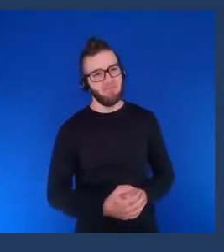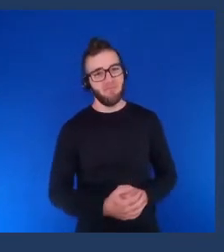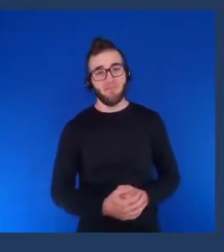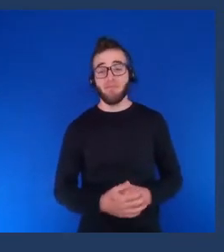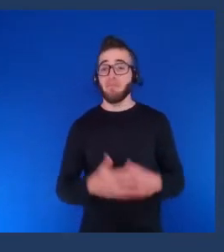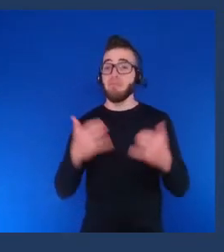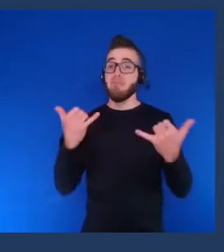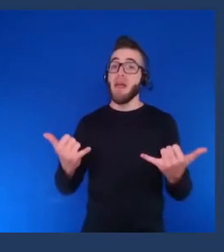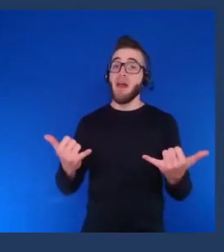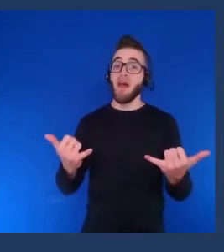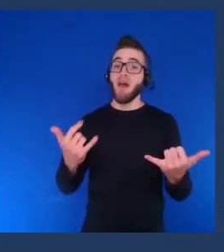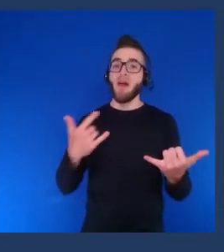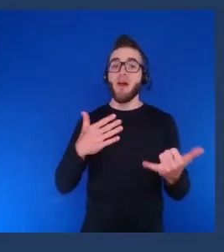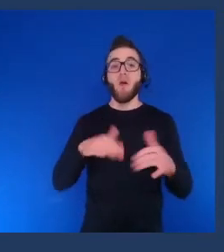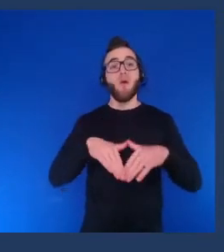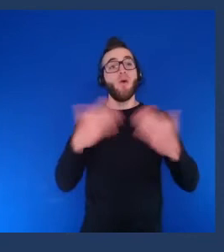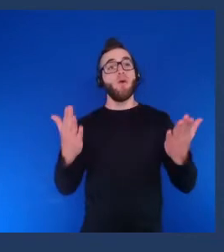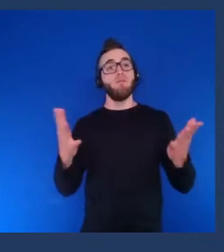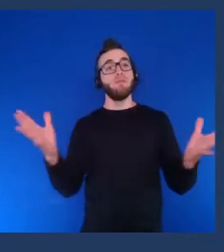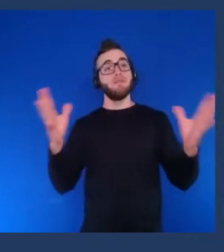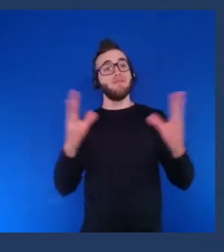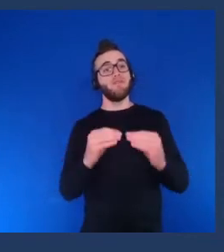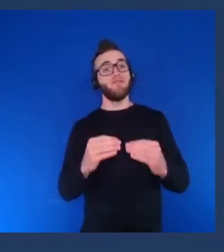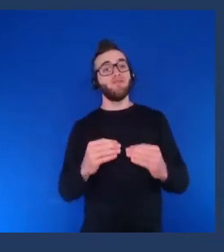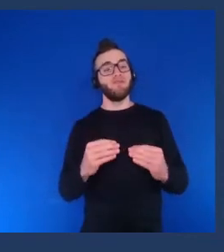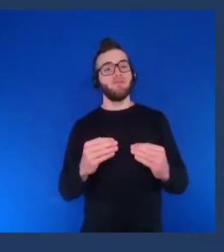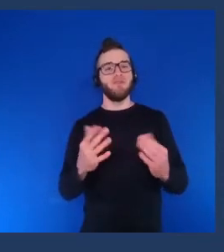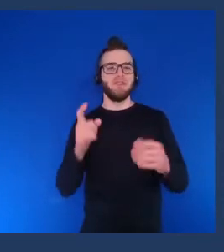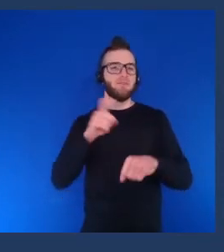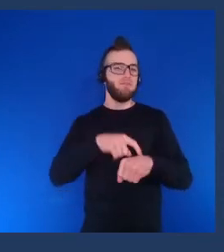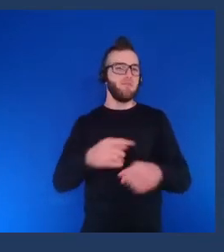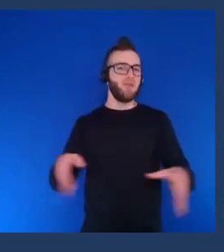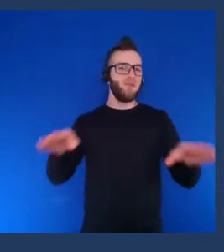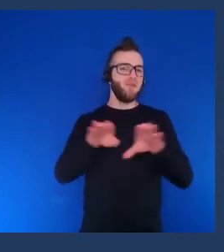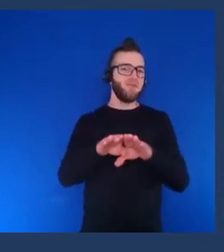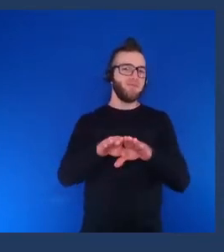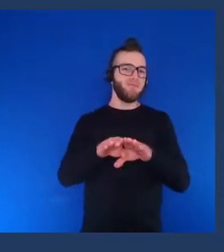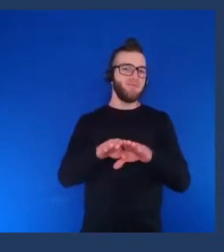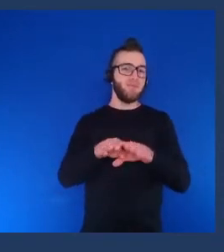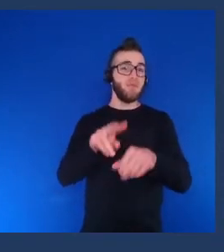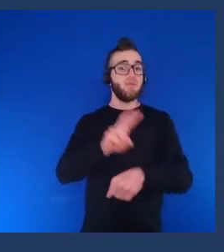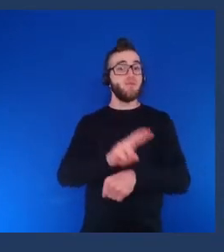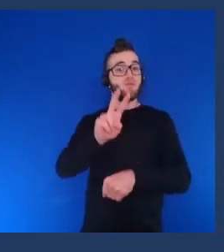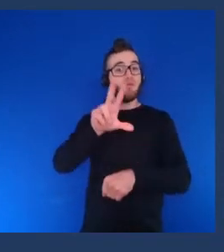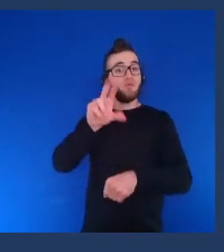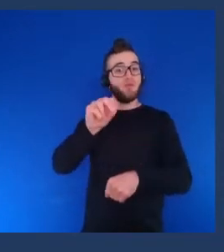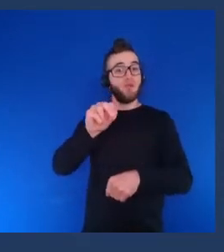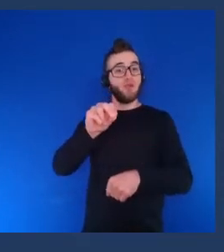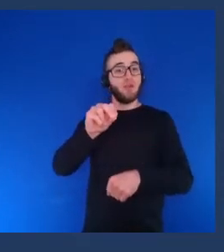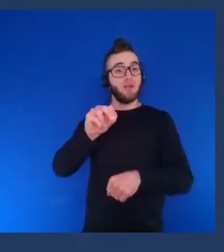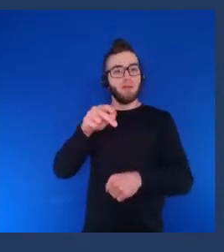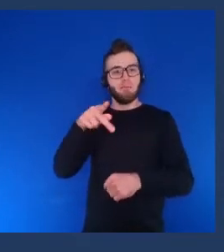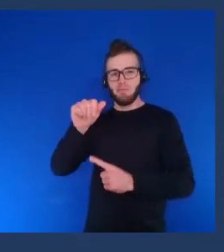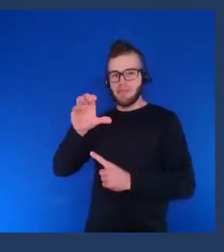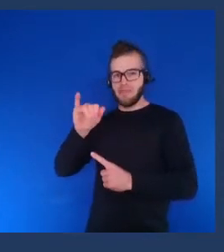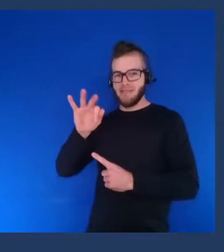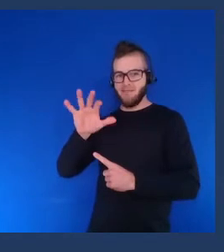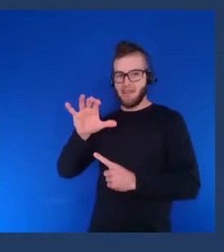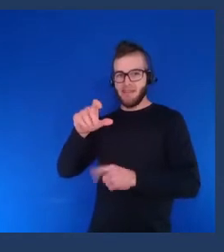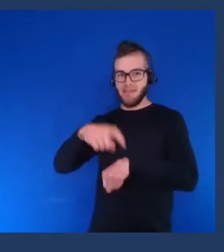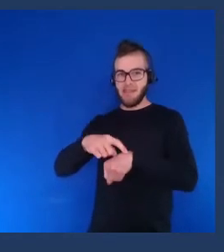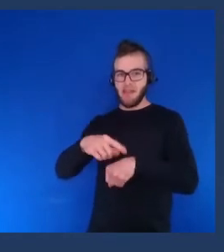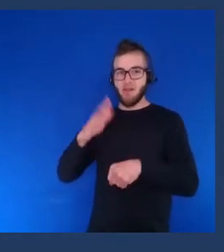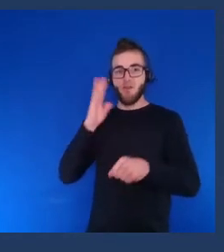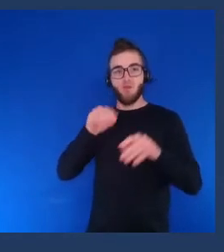to a close. At 2:30 Pacific time today, our breakout sessions will start. So please head to the